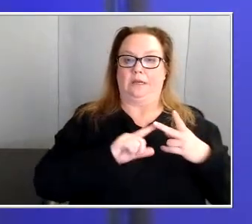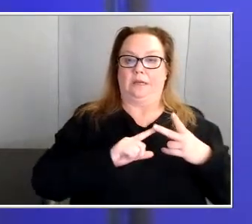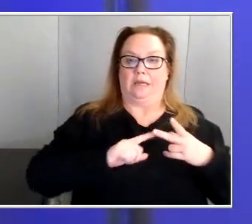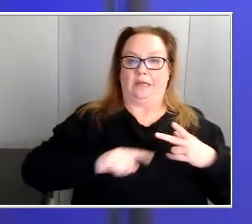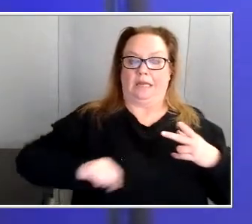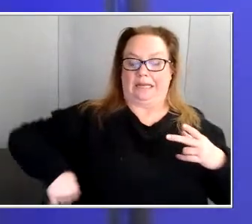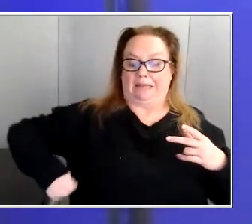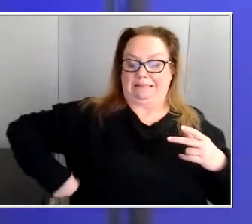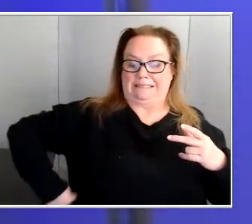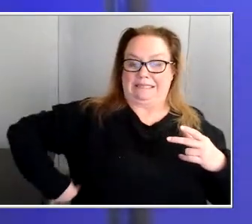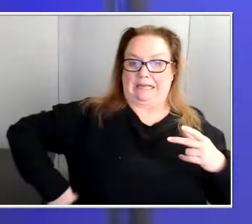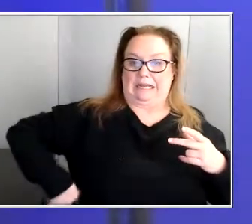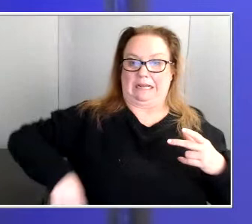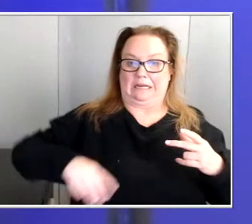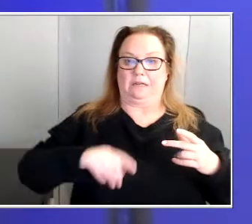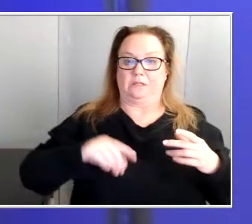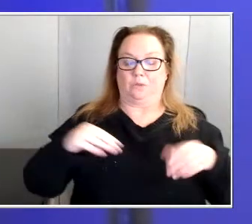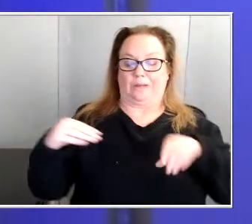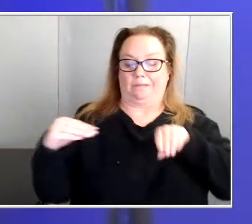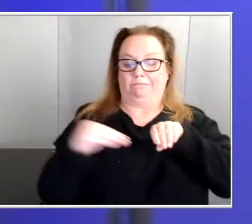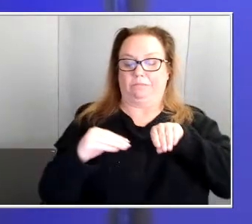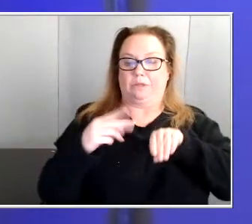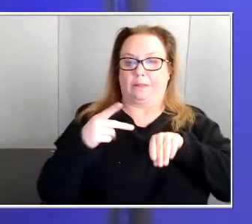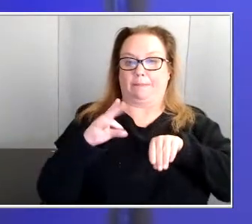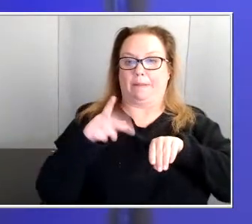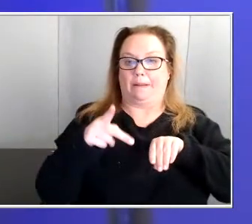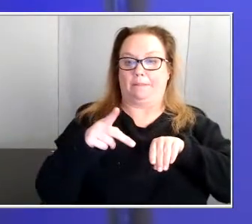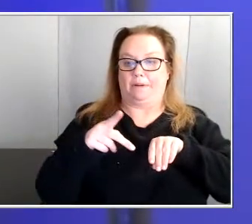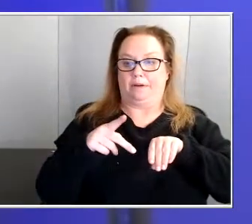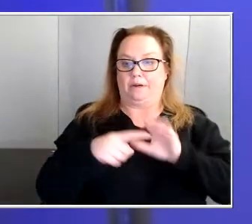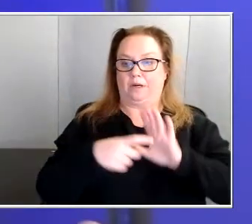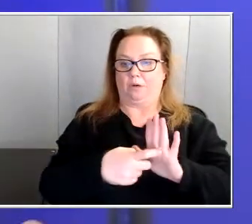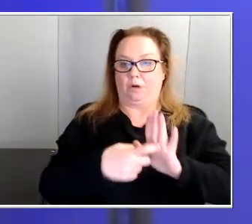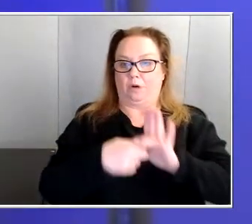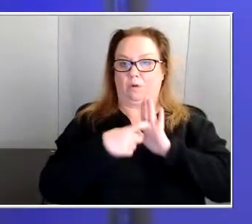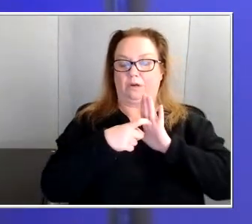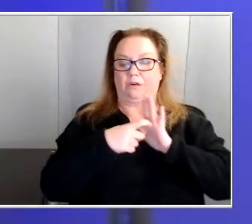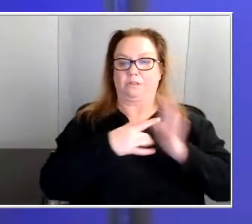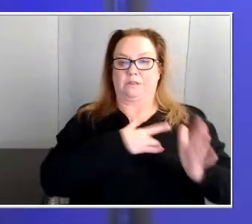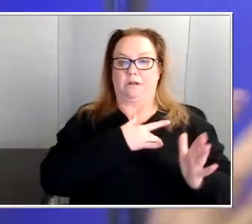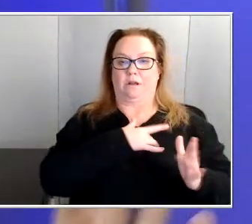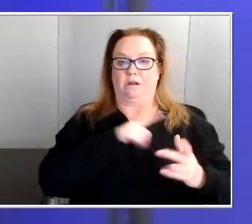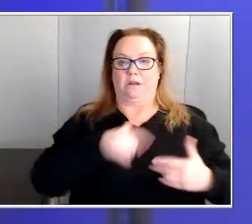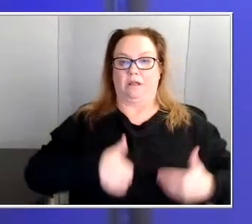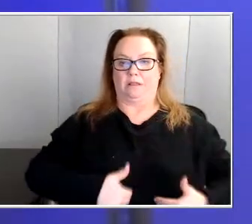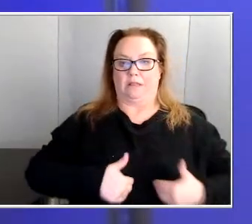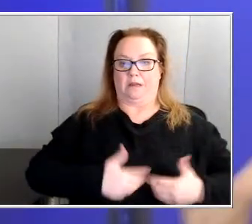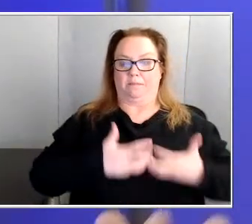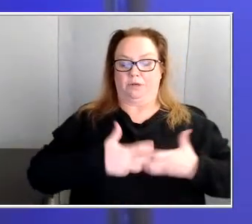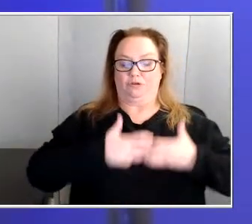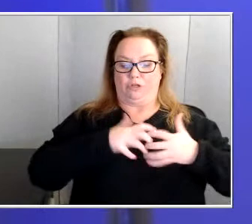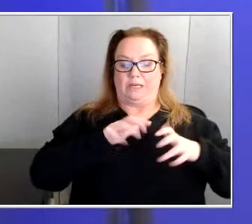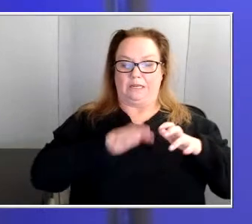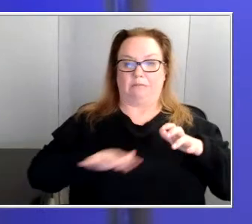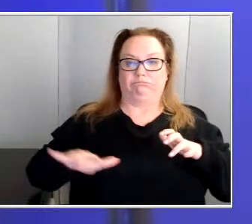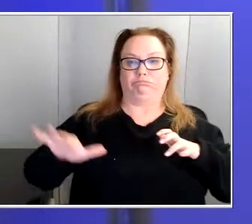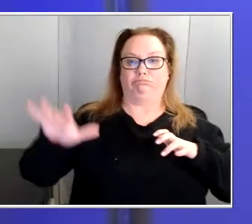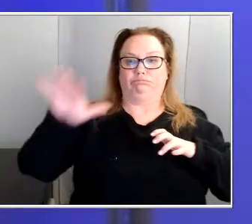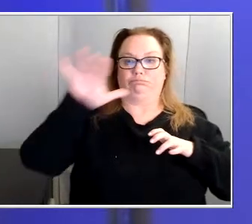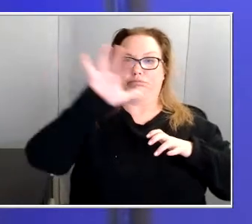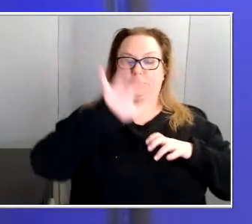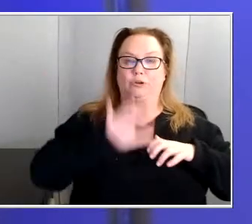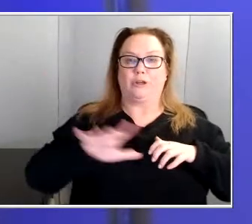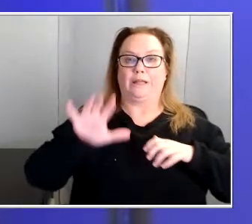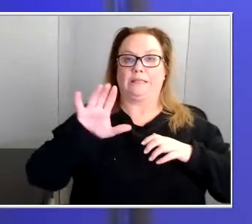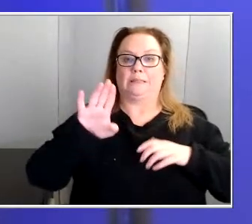chest, and we can put the pump in through that. It requires to go on the heart-lung machine, which is the machine that circulates the blood outside of the body and supports